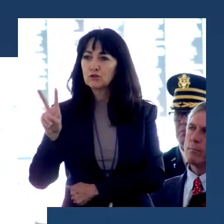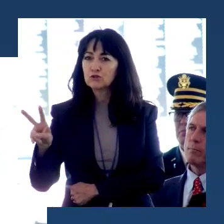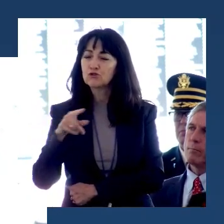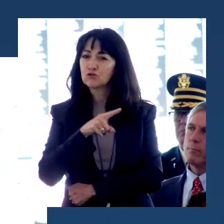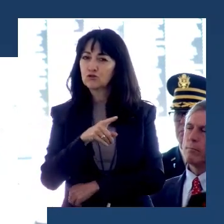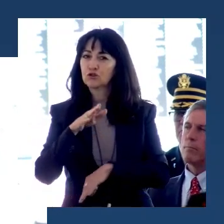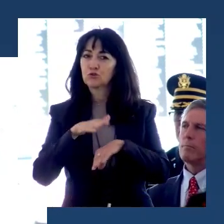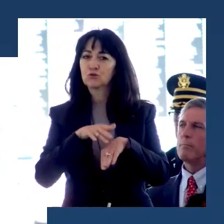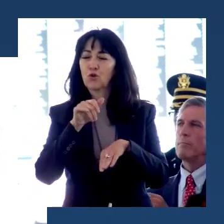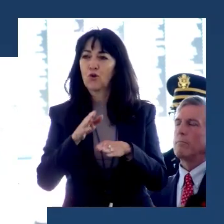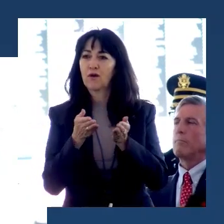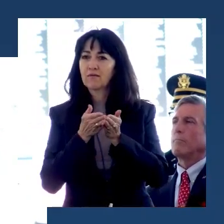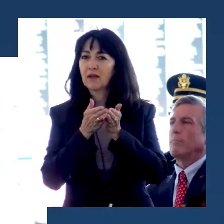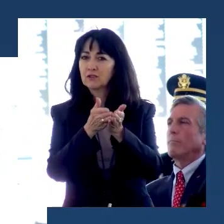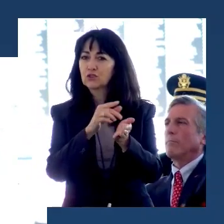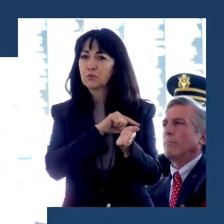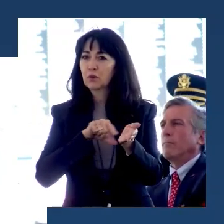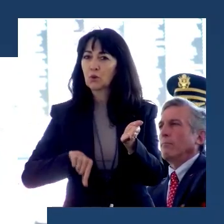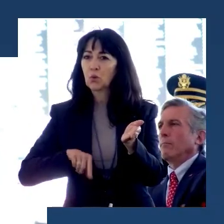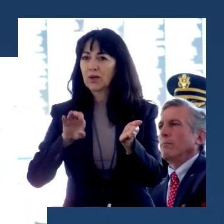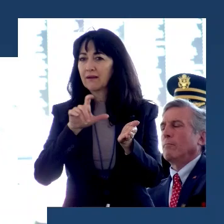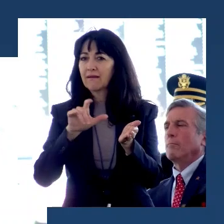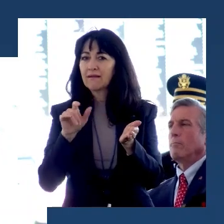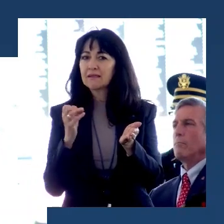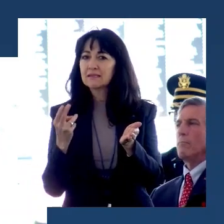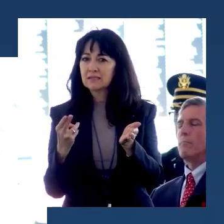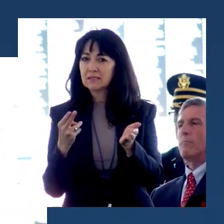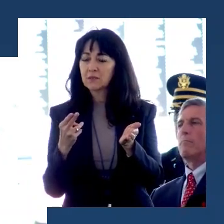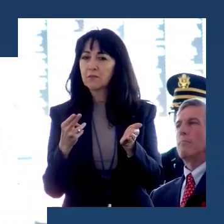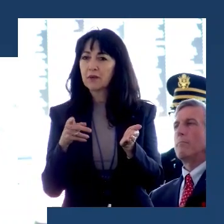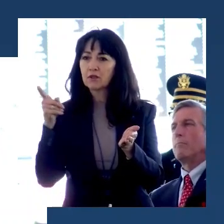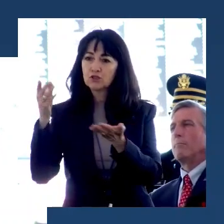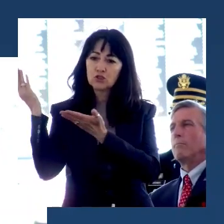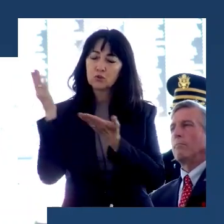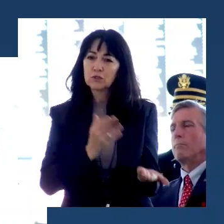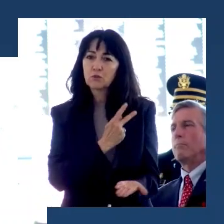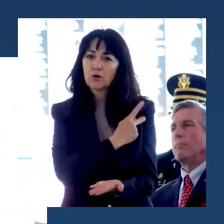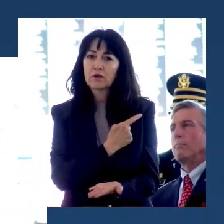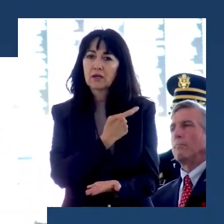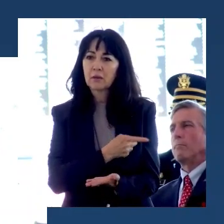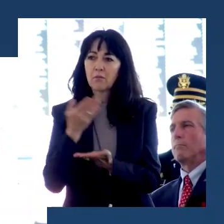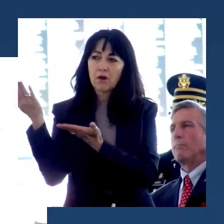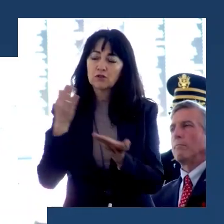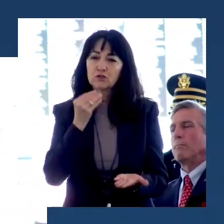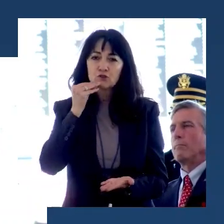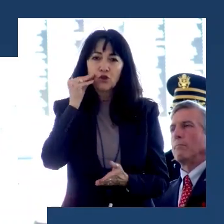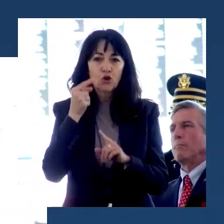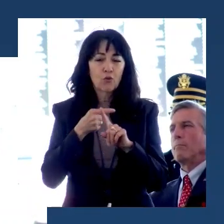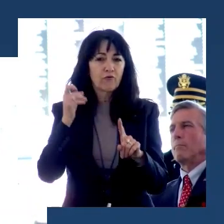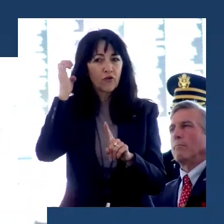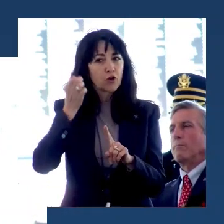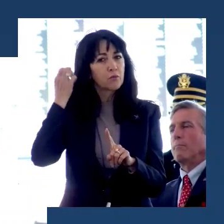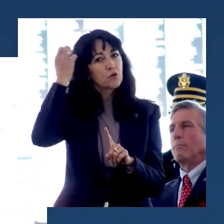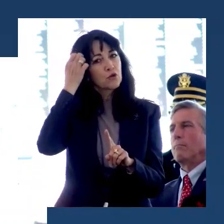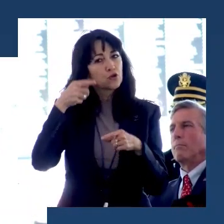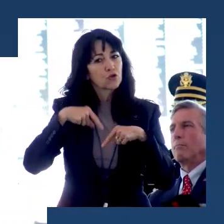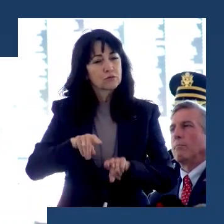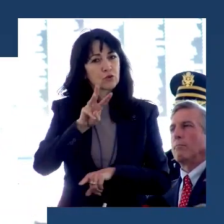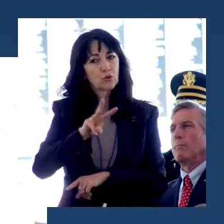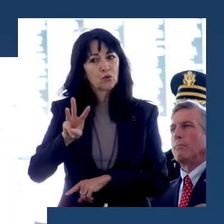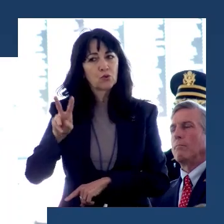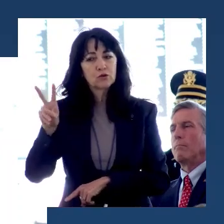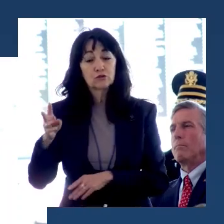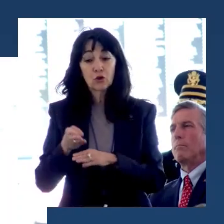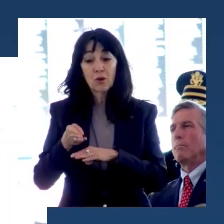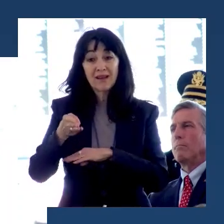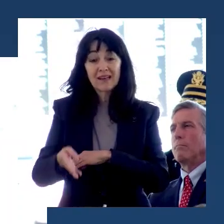the Queen Elizabeth, bringing patients home from Europe during World War II. And after the war, she served at